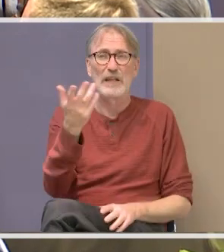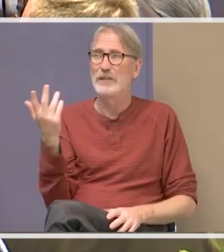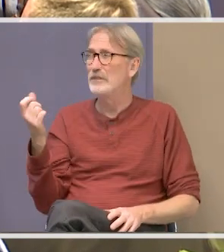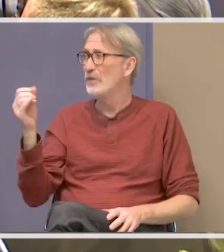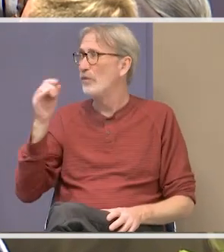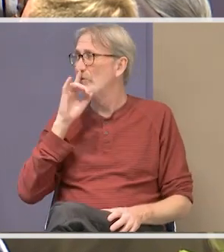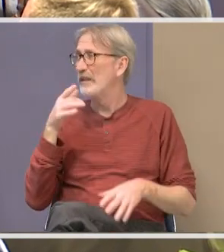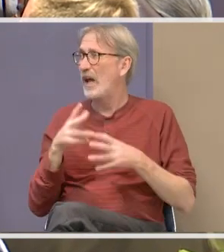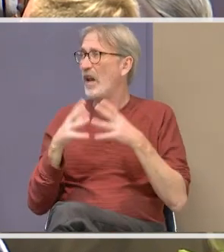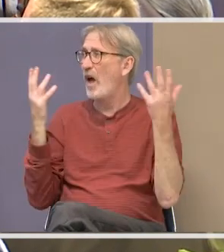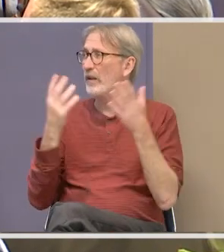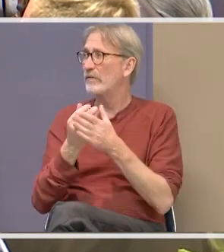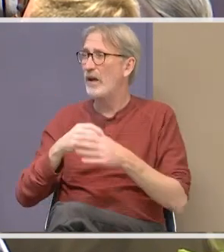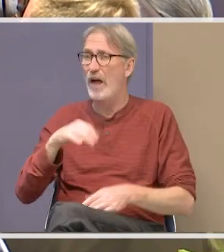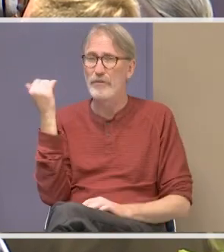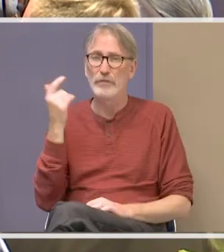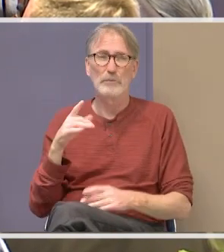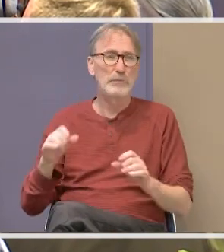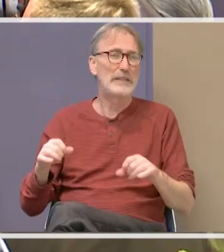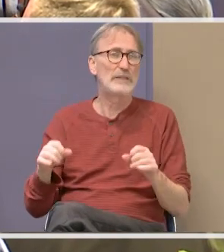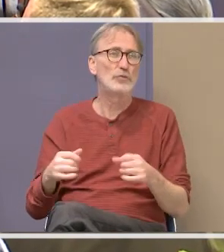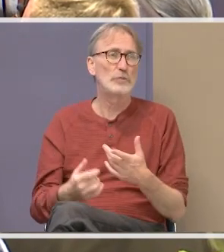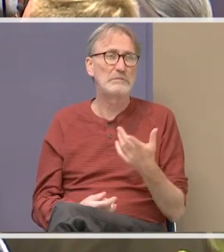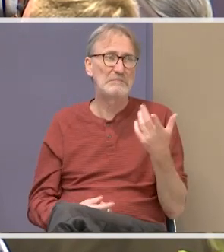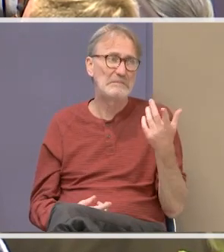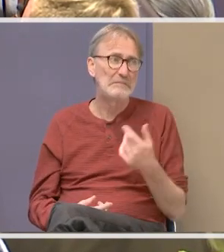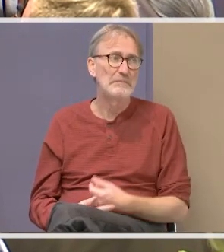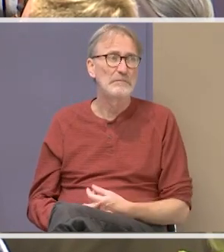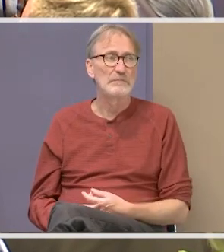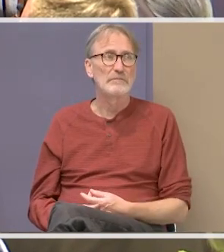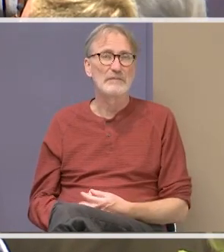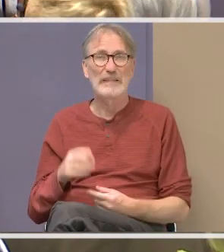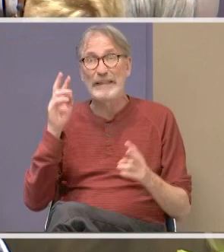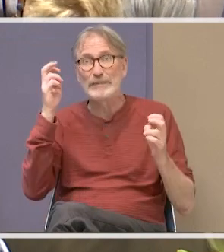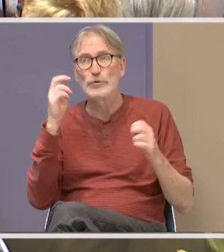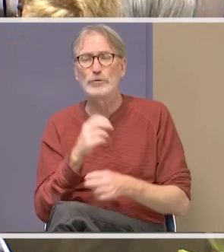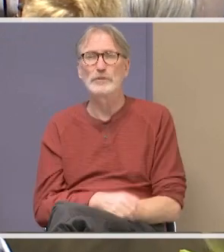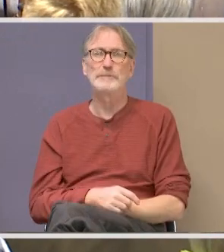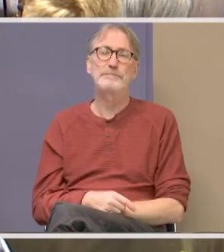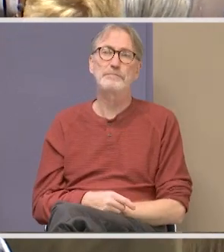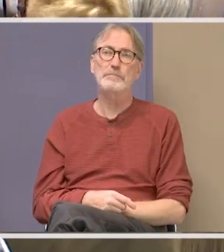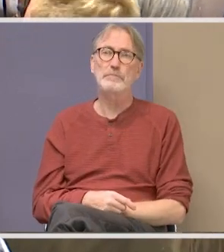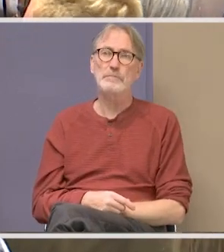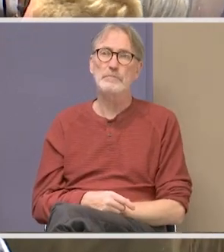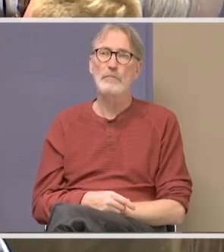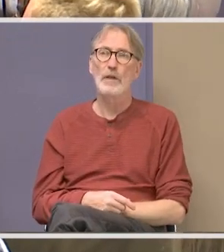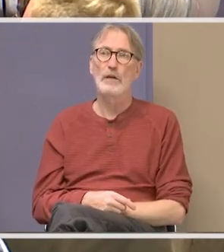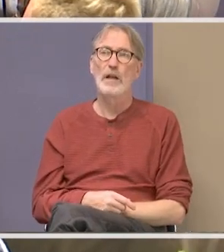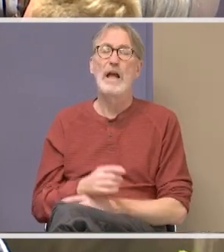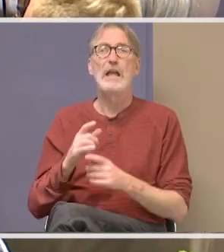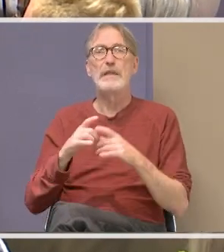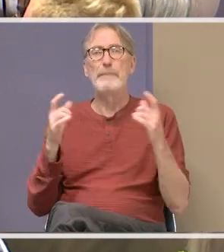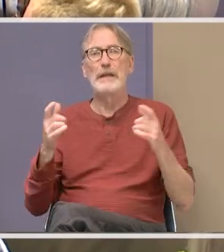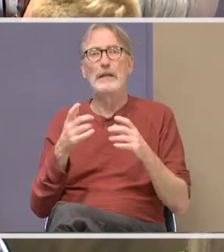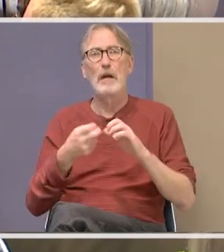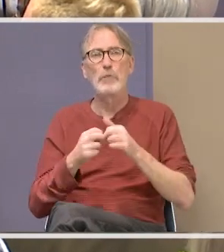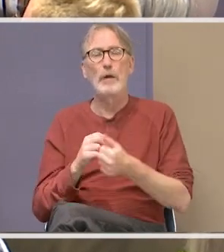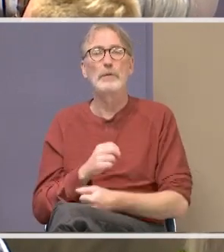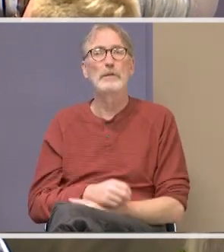Just lots of areas that there could be potential issues. So yeah, the big thing